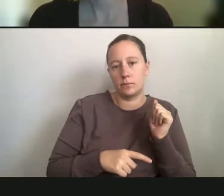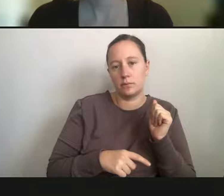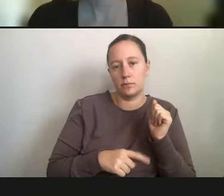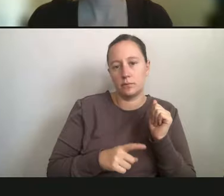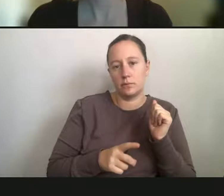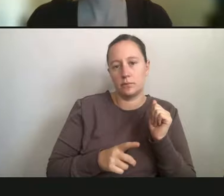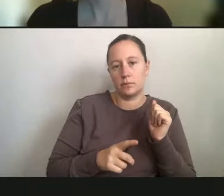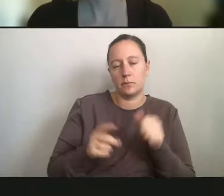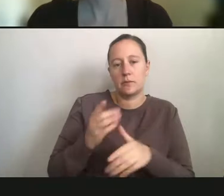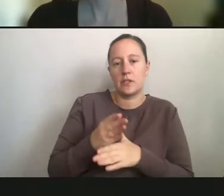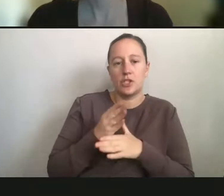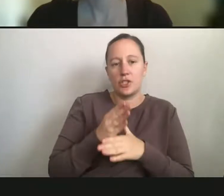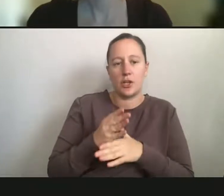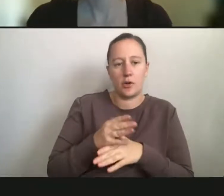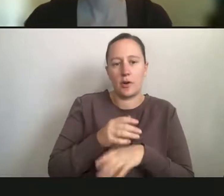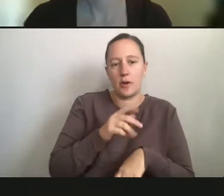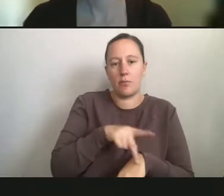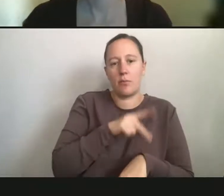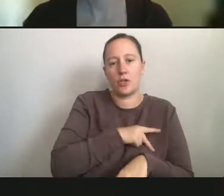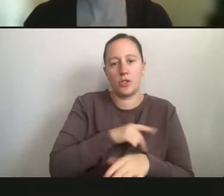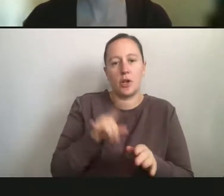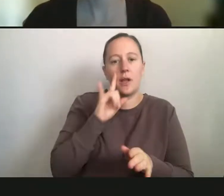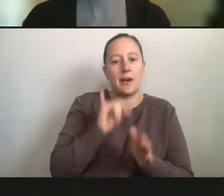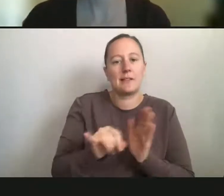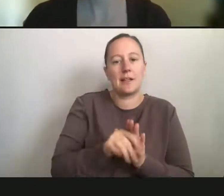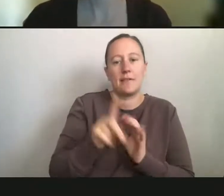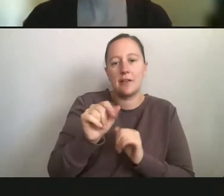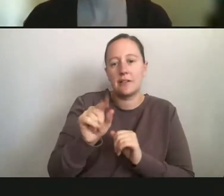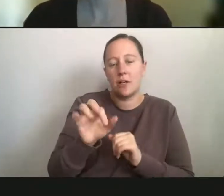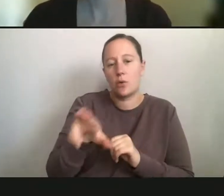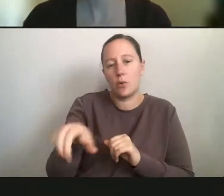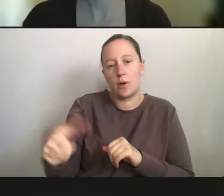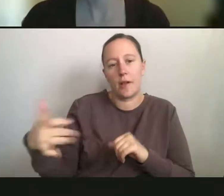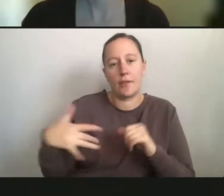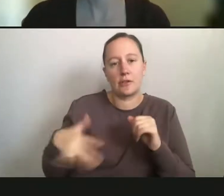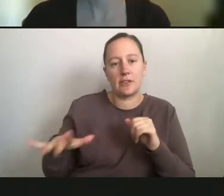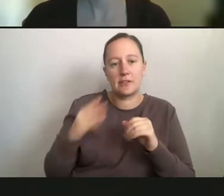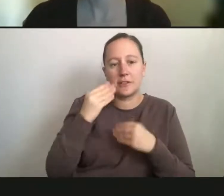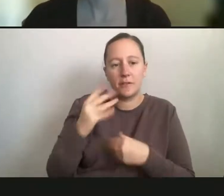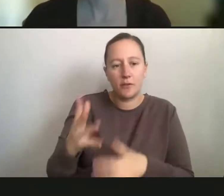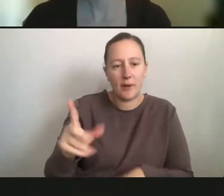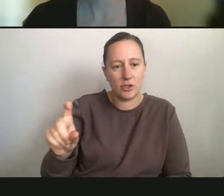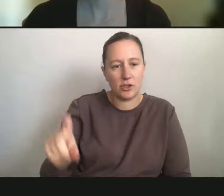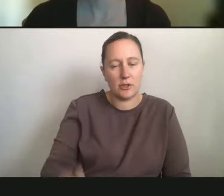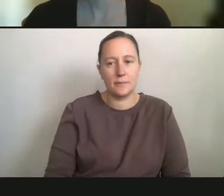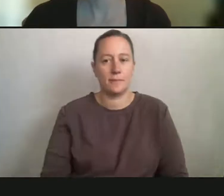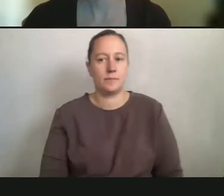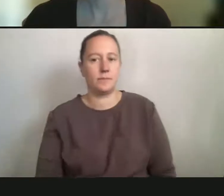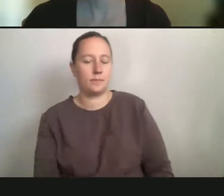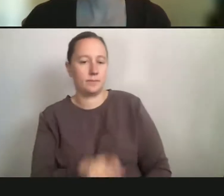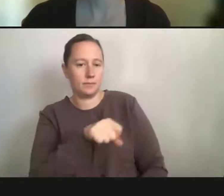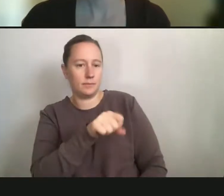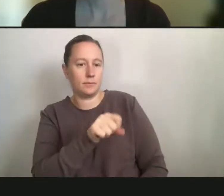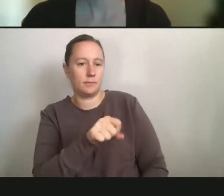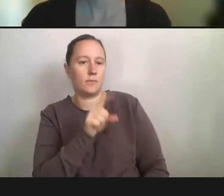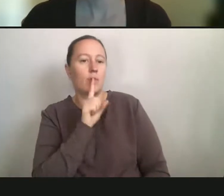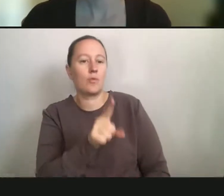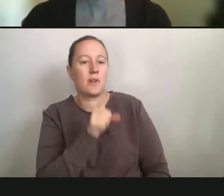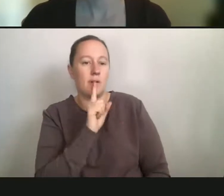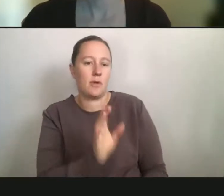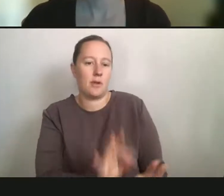sharing personally identifiable information or other sensitive information? Yeah, so this is really